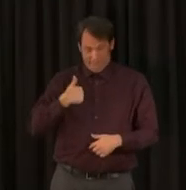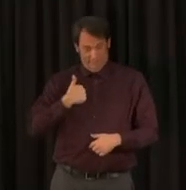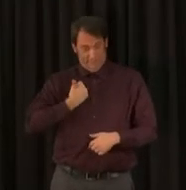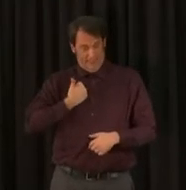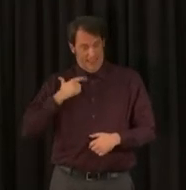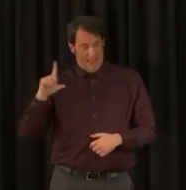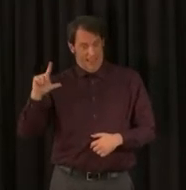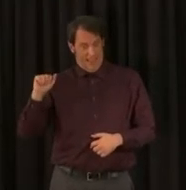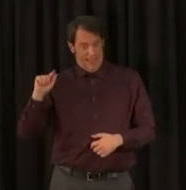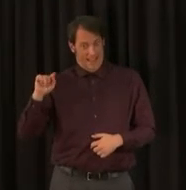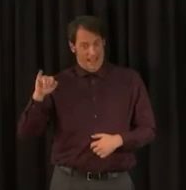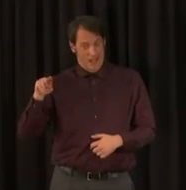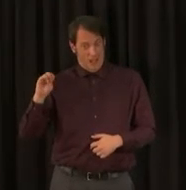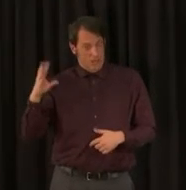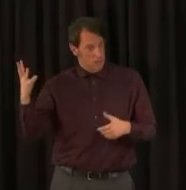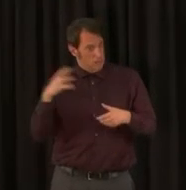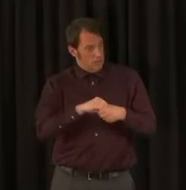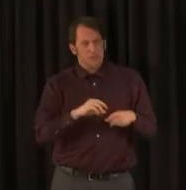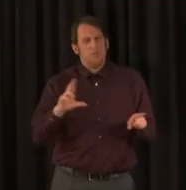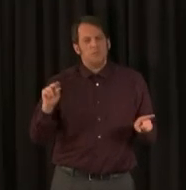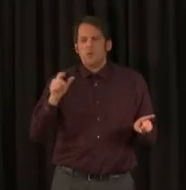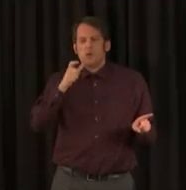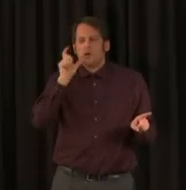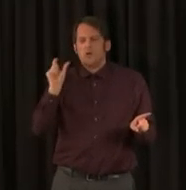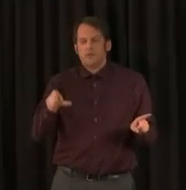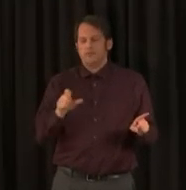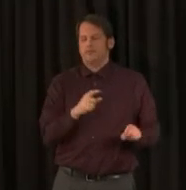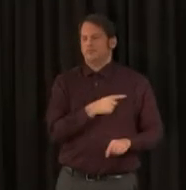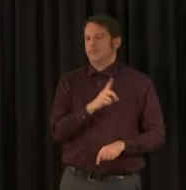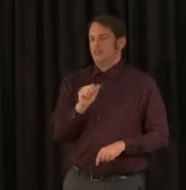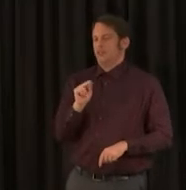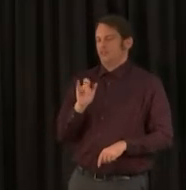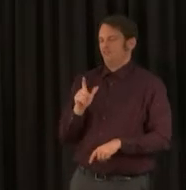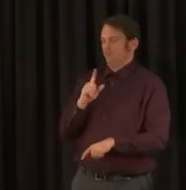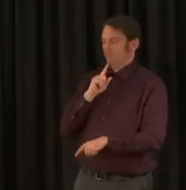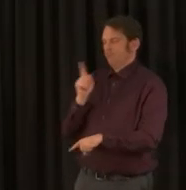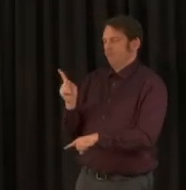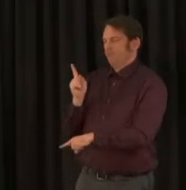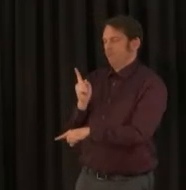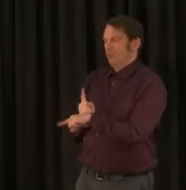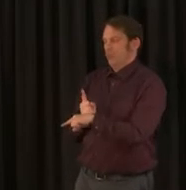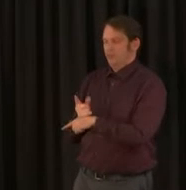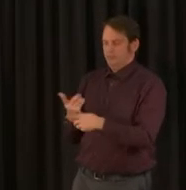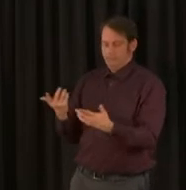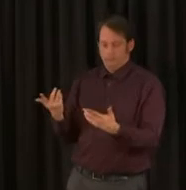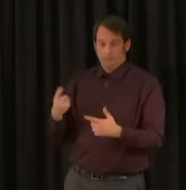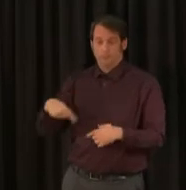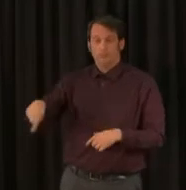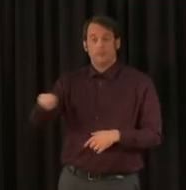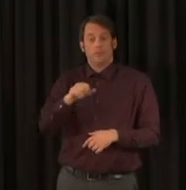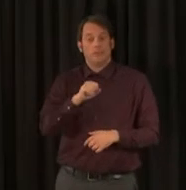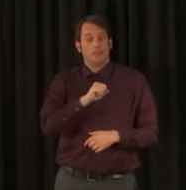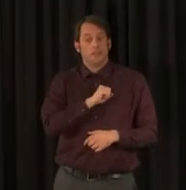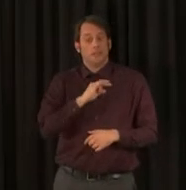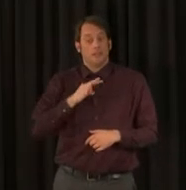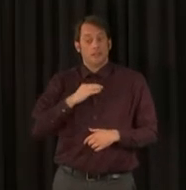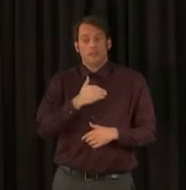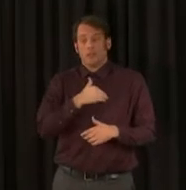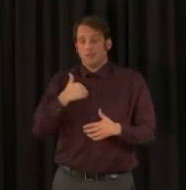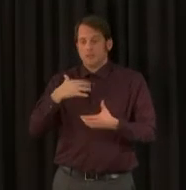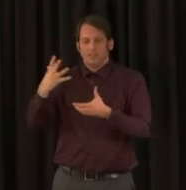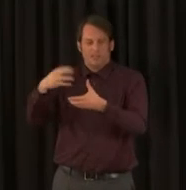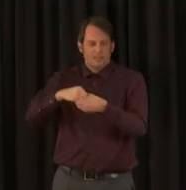services. Correct, yes. So everything we do, all of our staff members, it's available in English